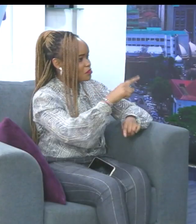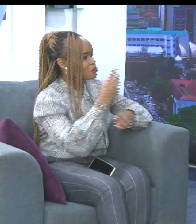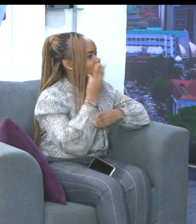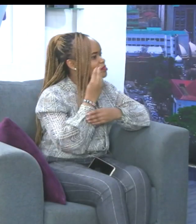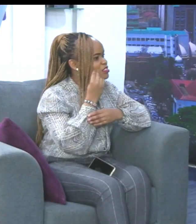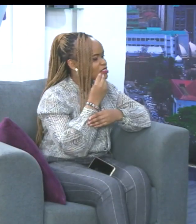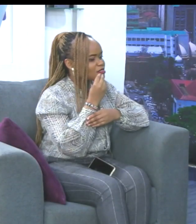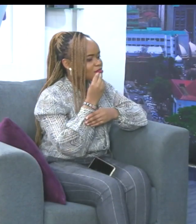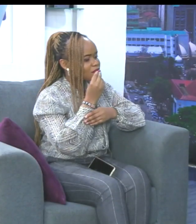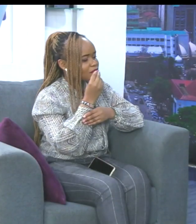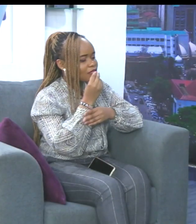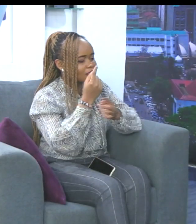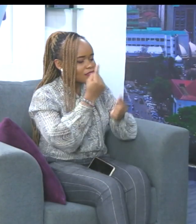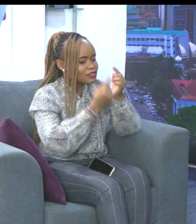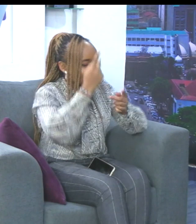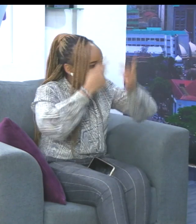Wow, that is perfect.